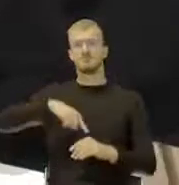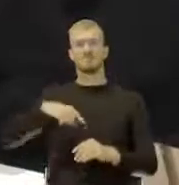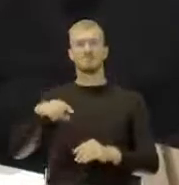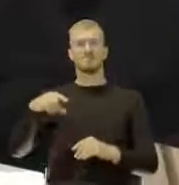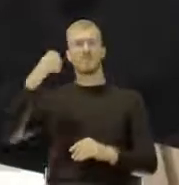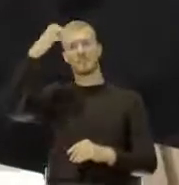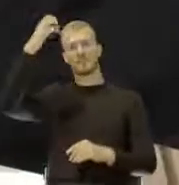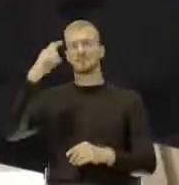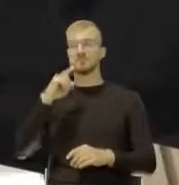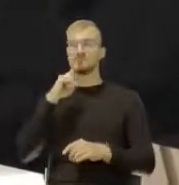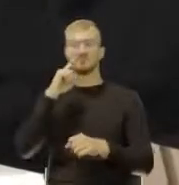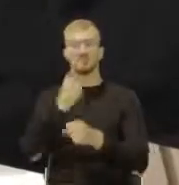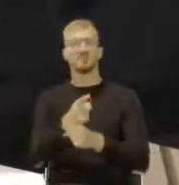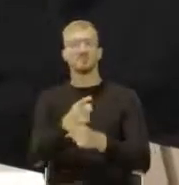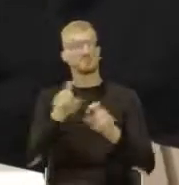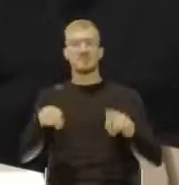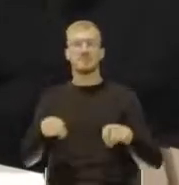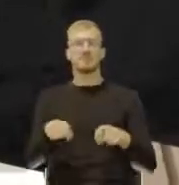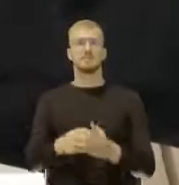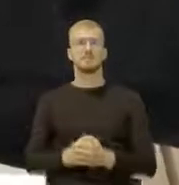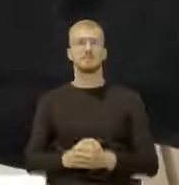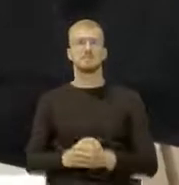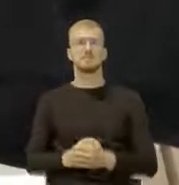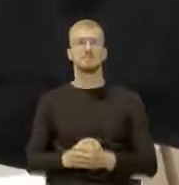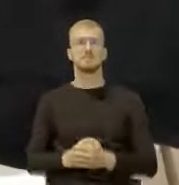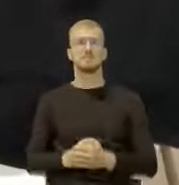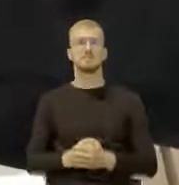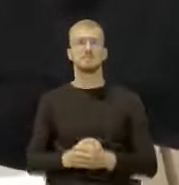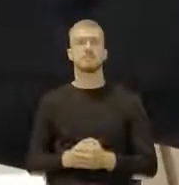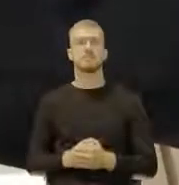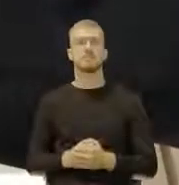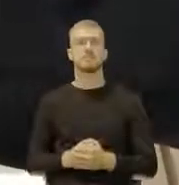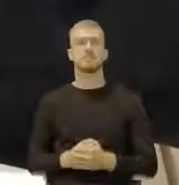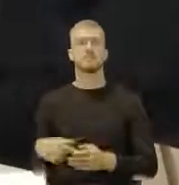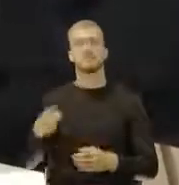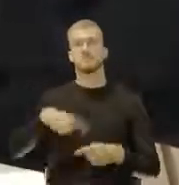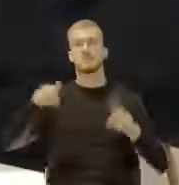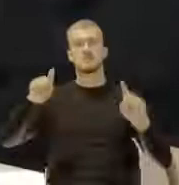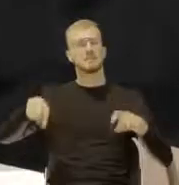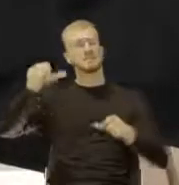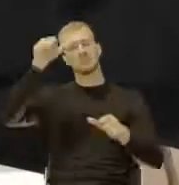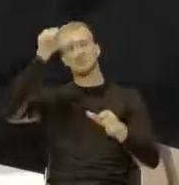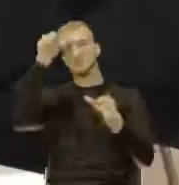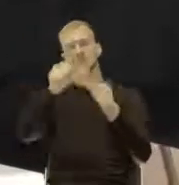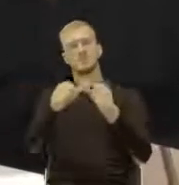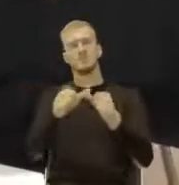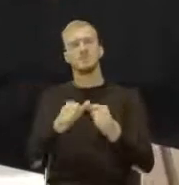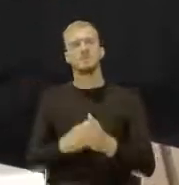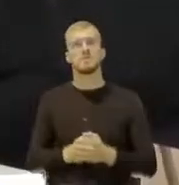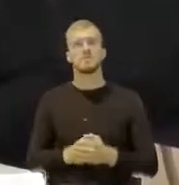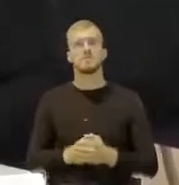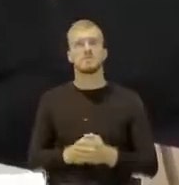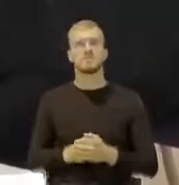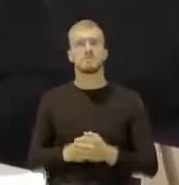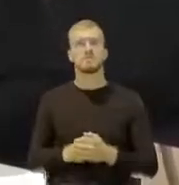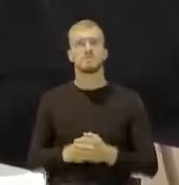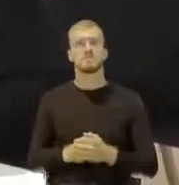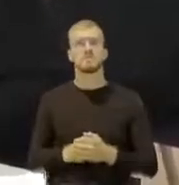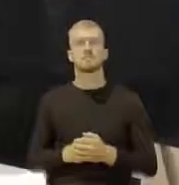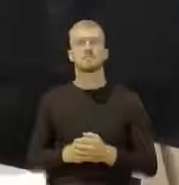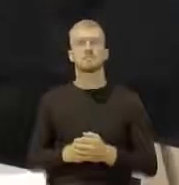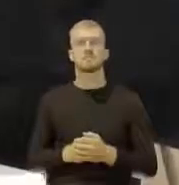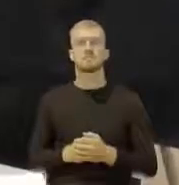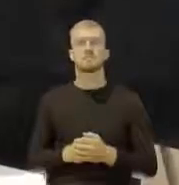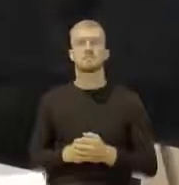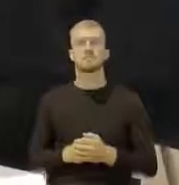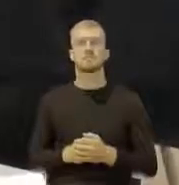importance of multi-level governance. As I said, we need to go beyond the coordination and consultation suggested by the new urban